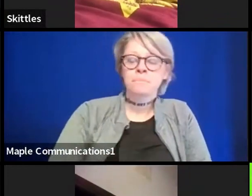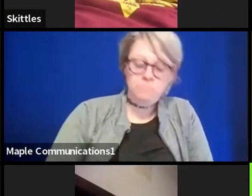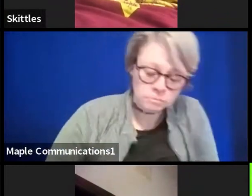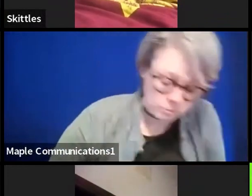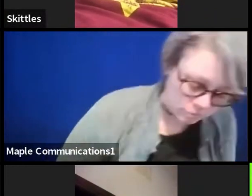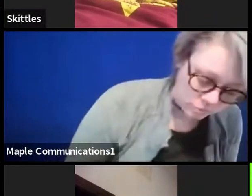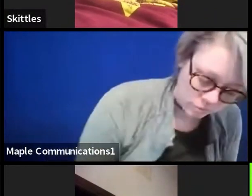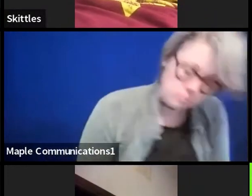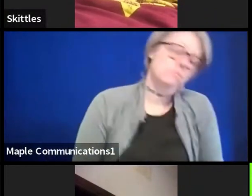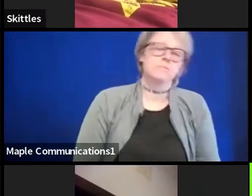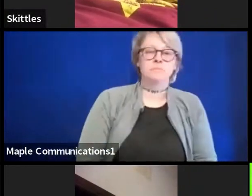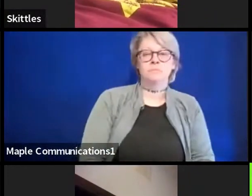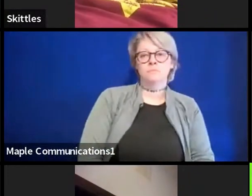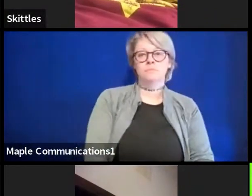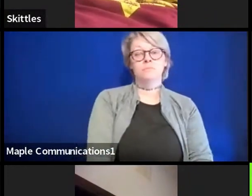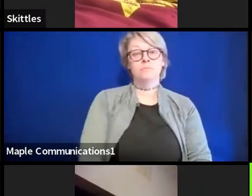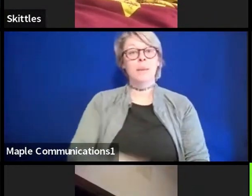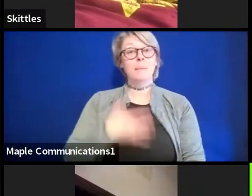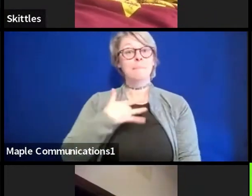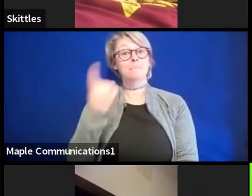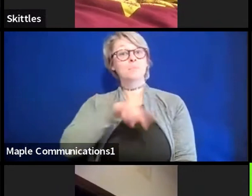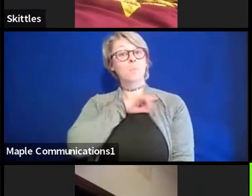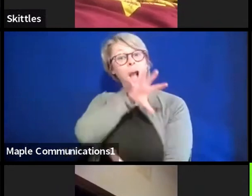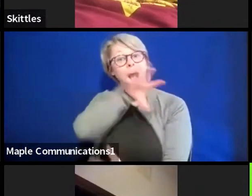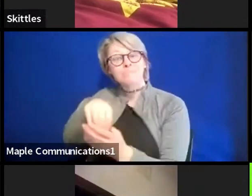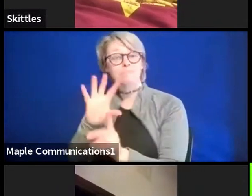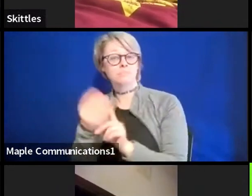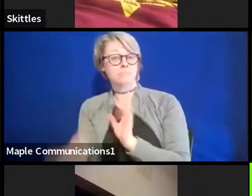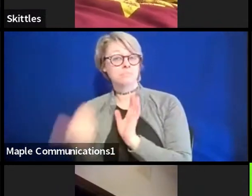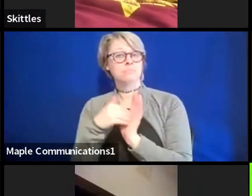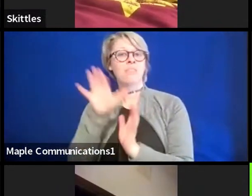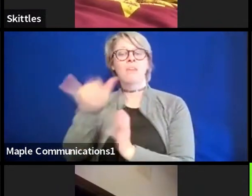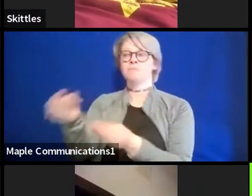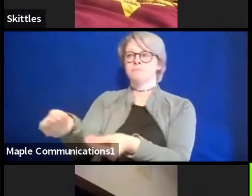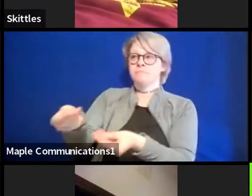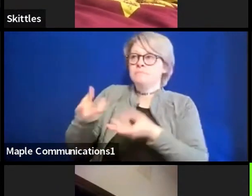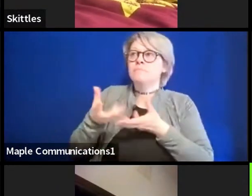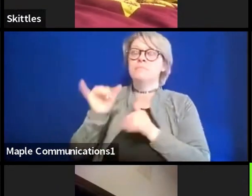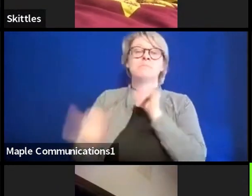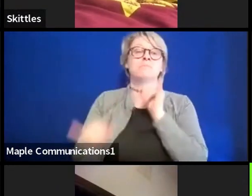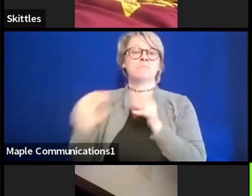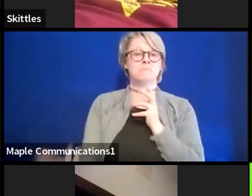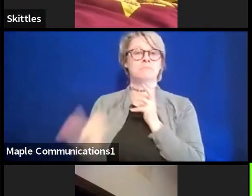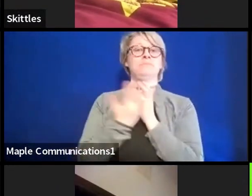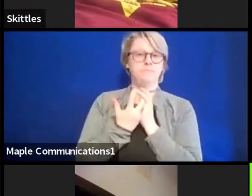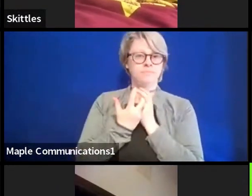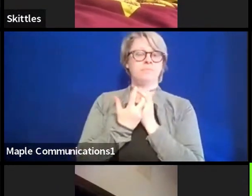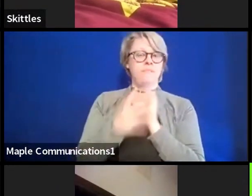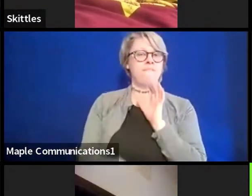culture, we have back what we lost. And it's a big deal. It gets you that sense of worth of what you